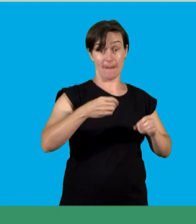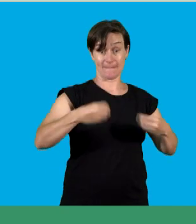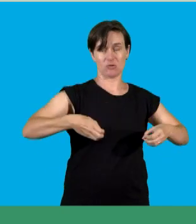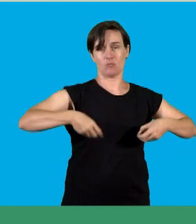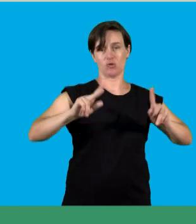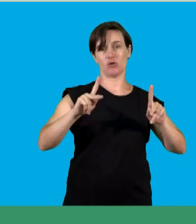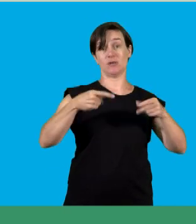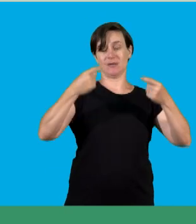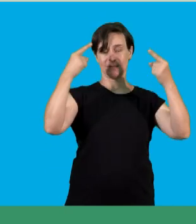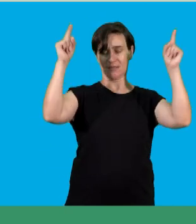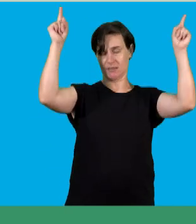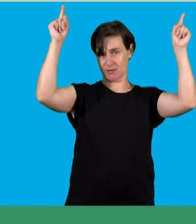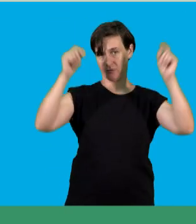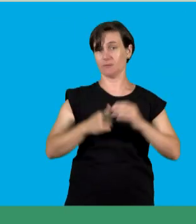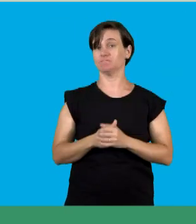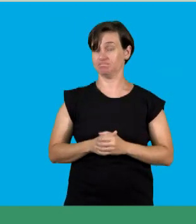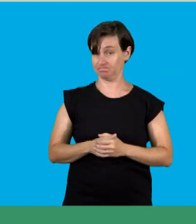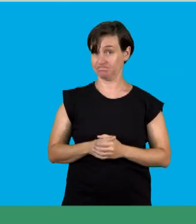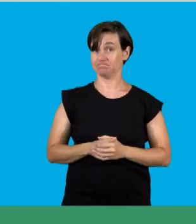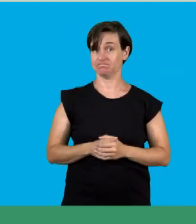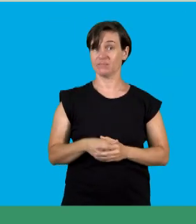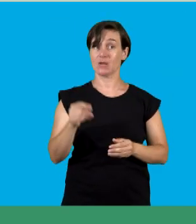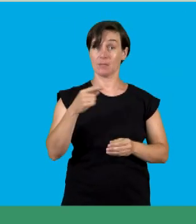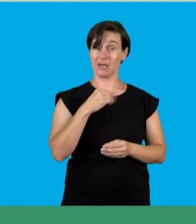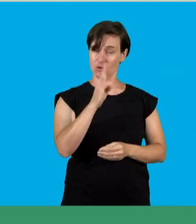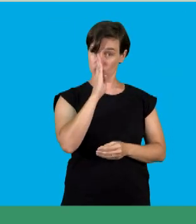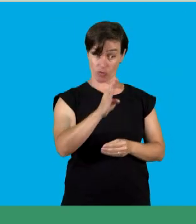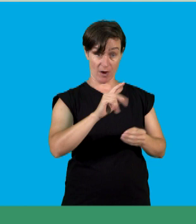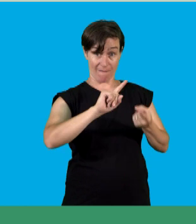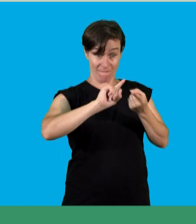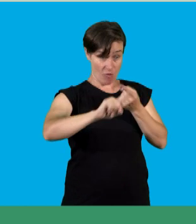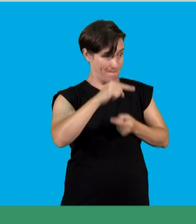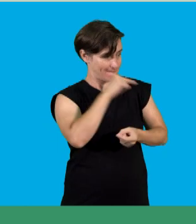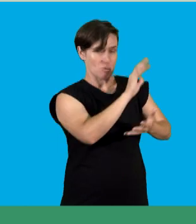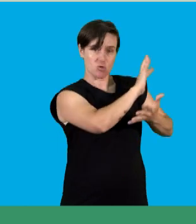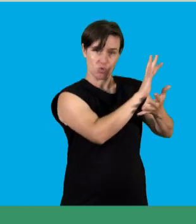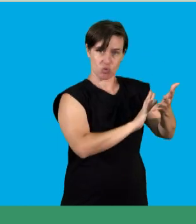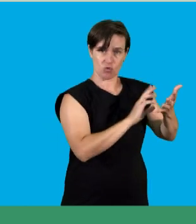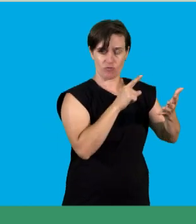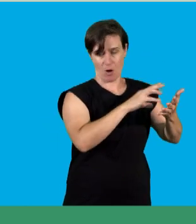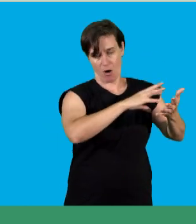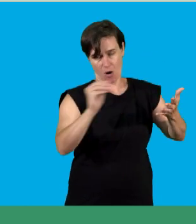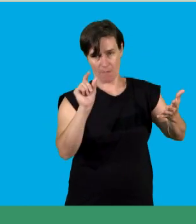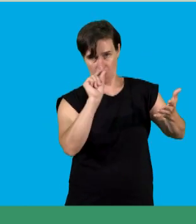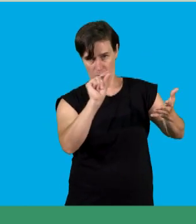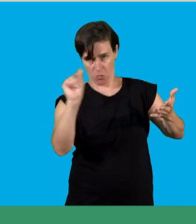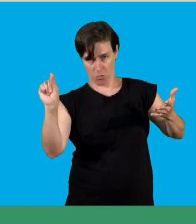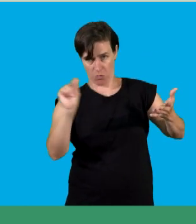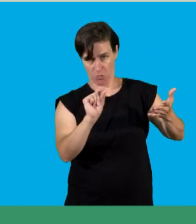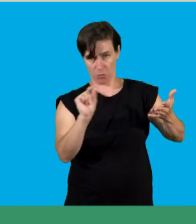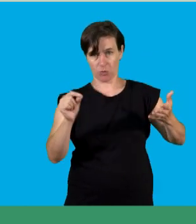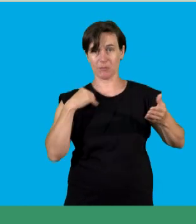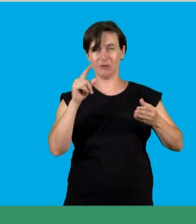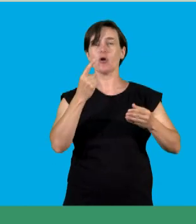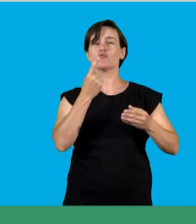business opportunity. That is the first thing. Here it is. Cynthia realized that needs and desires are the